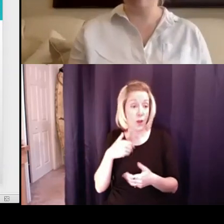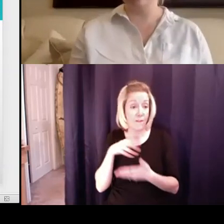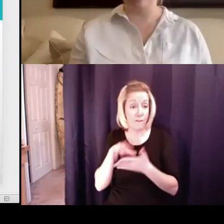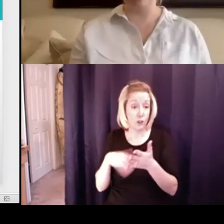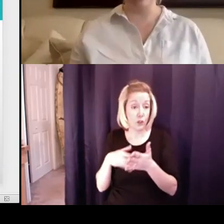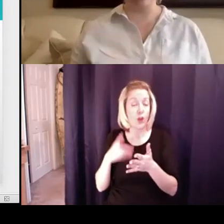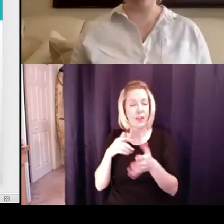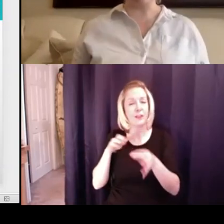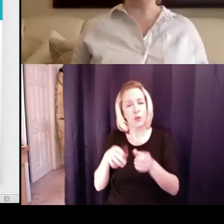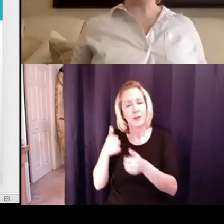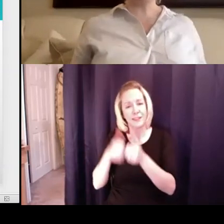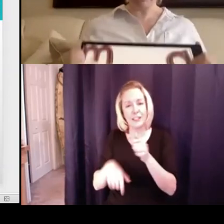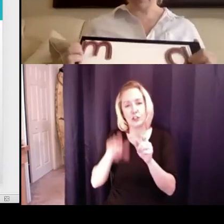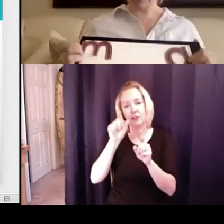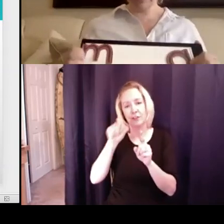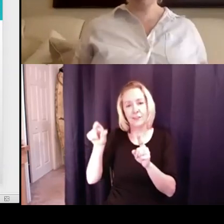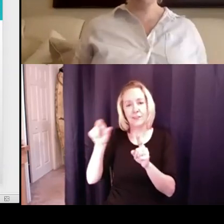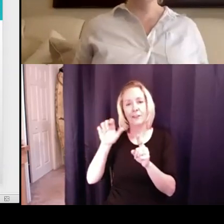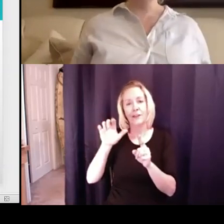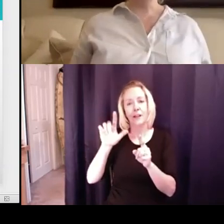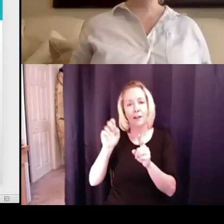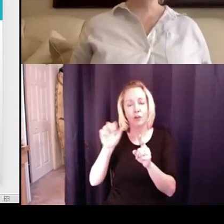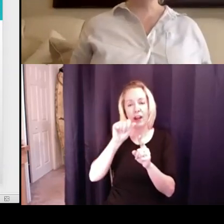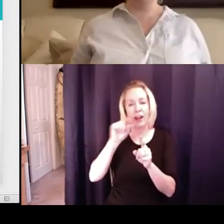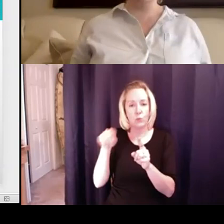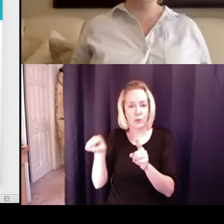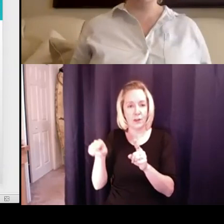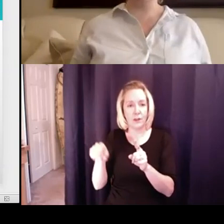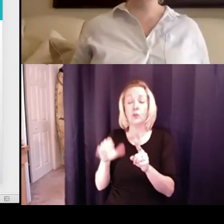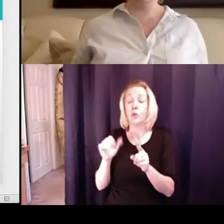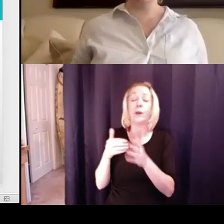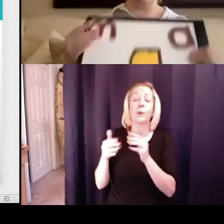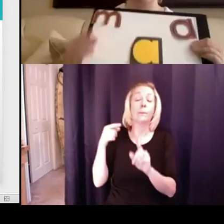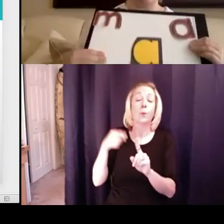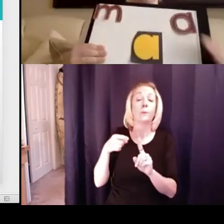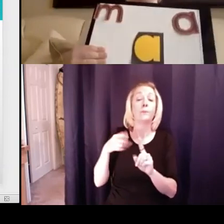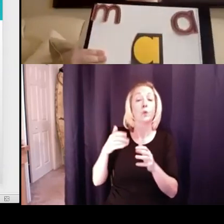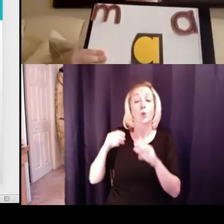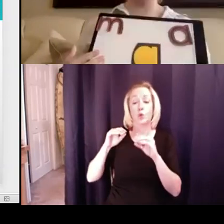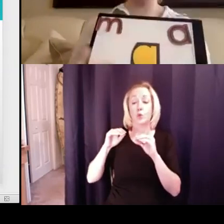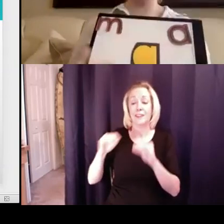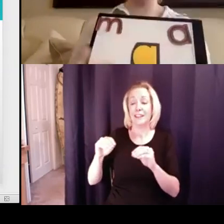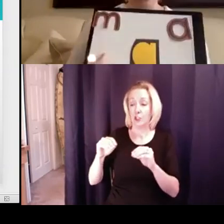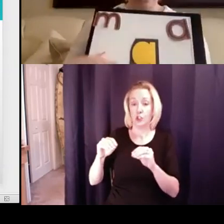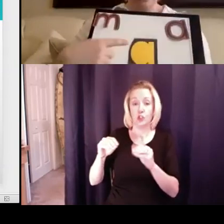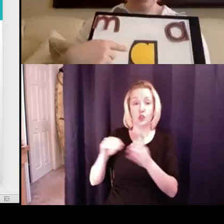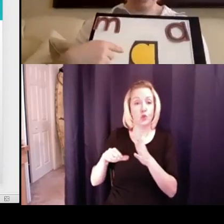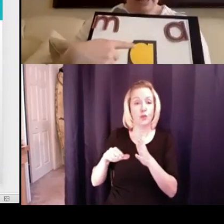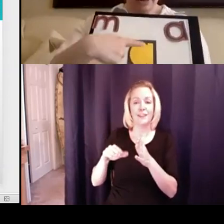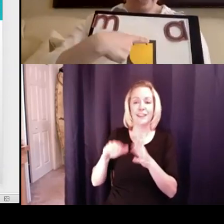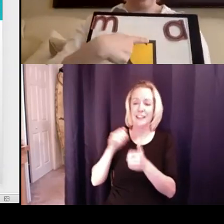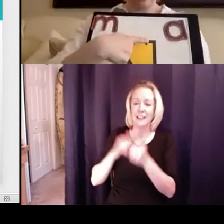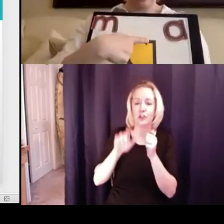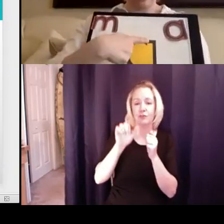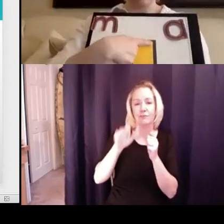could find it, I would love that. But basically you want to also teach the letter as a shape, right? So this is the